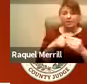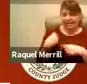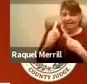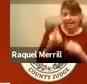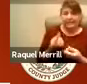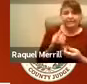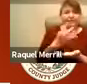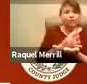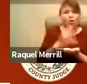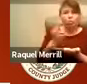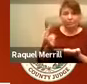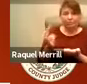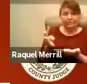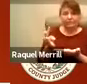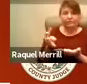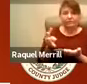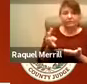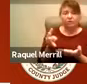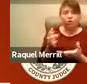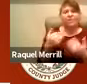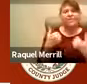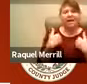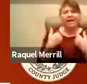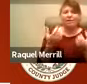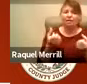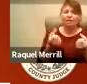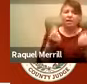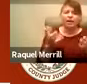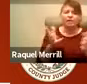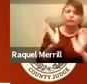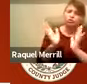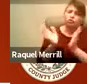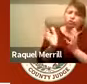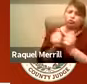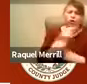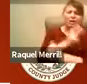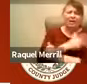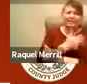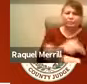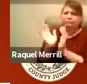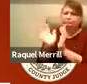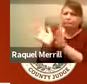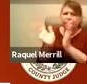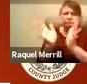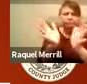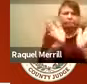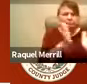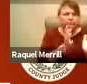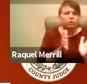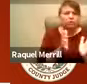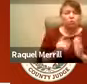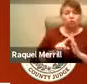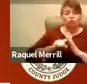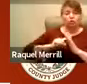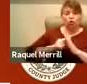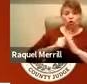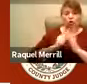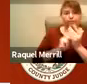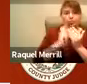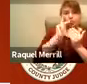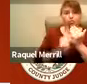weeks, we've had a lot of dialogue with all the hospitals. We started off the